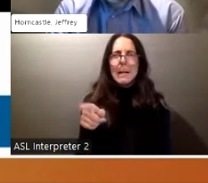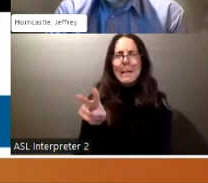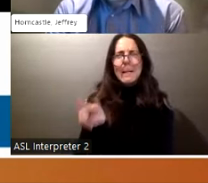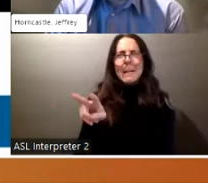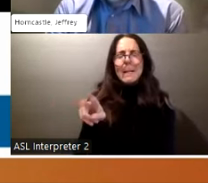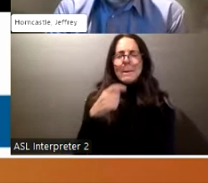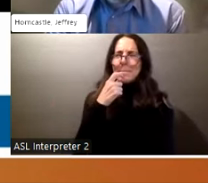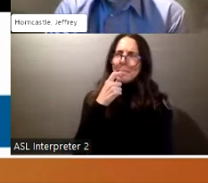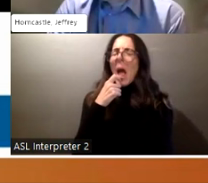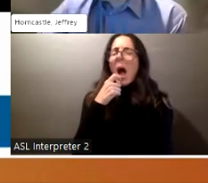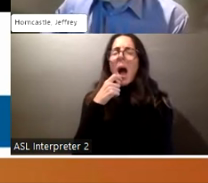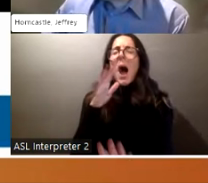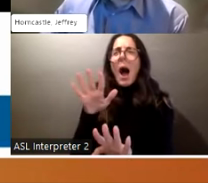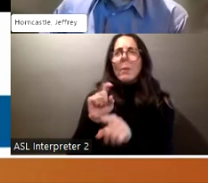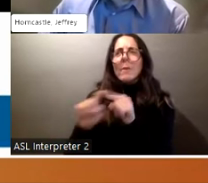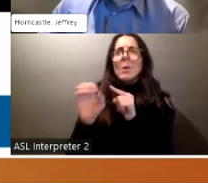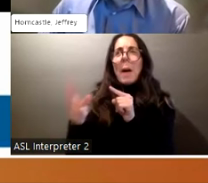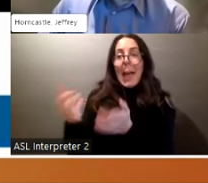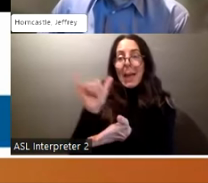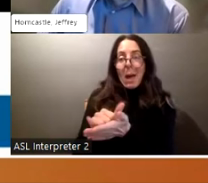and make the outgoing call.